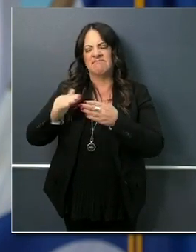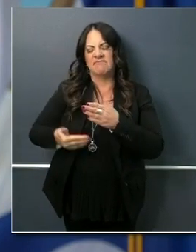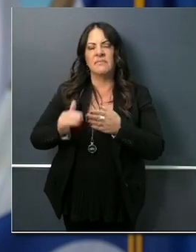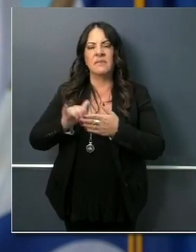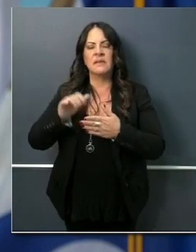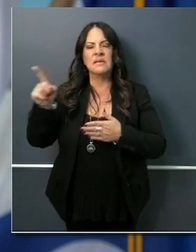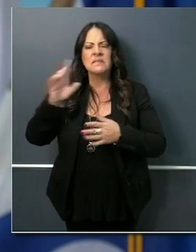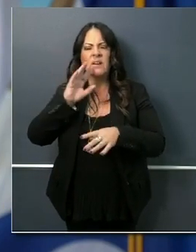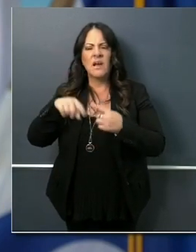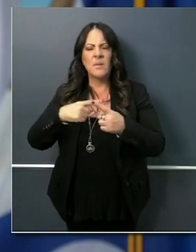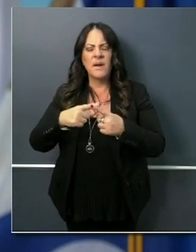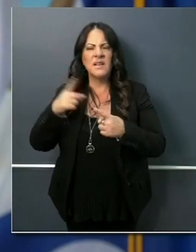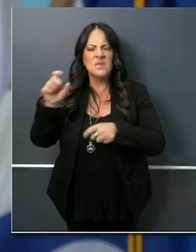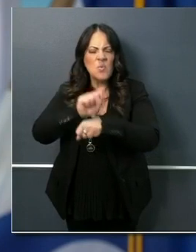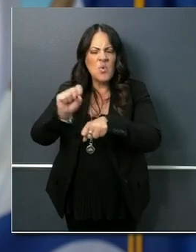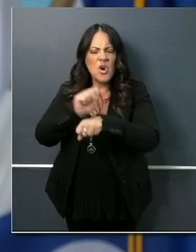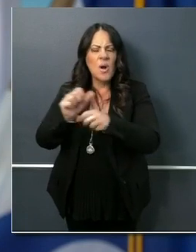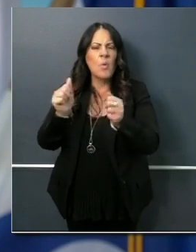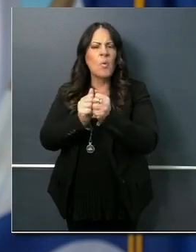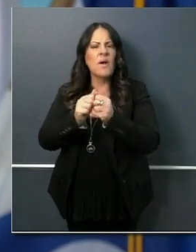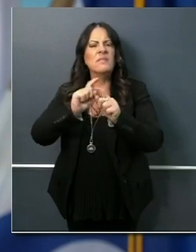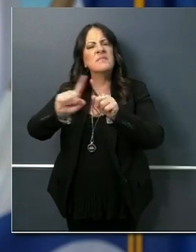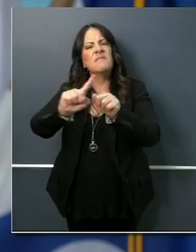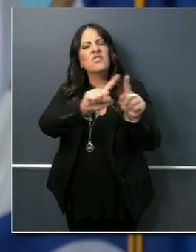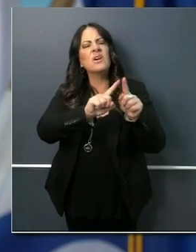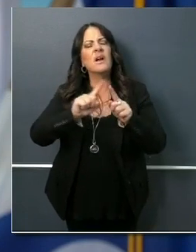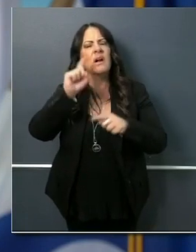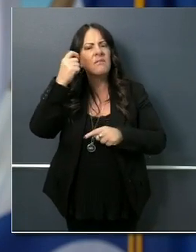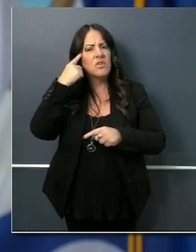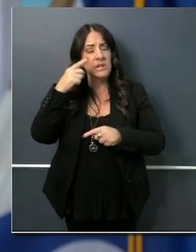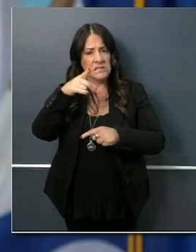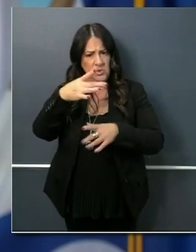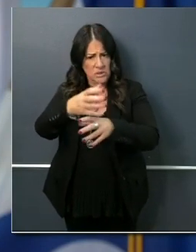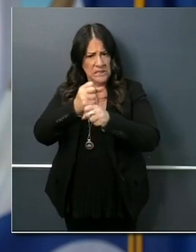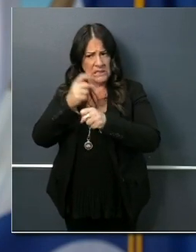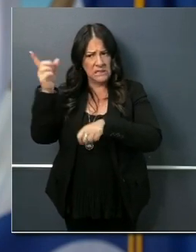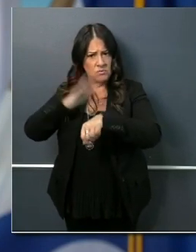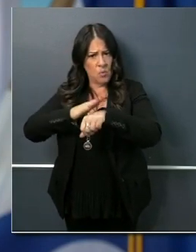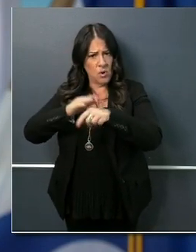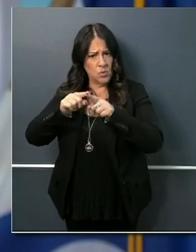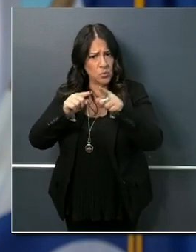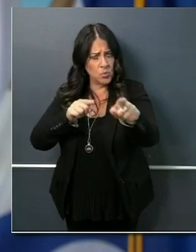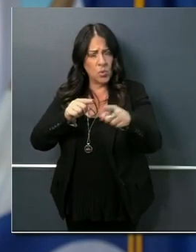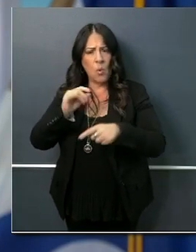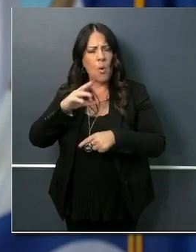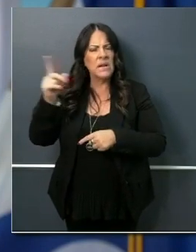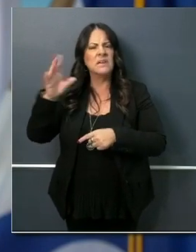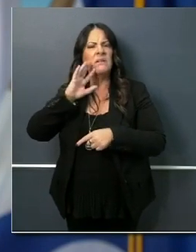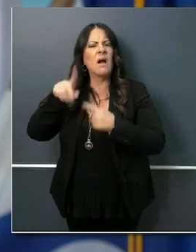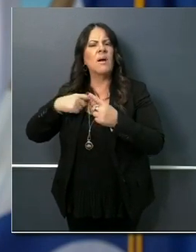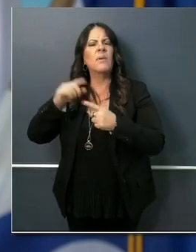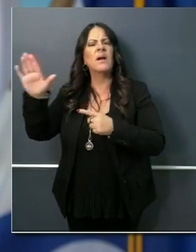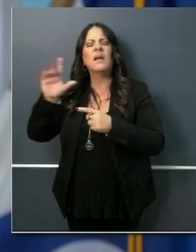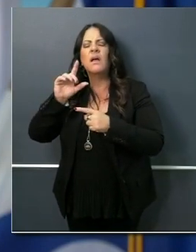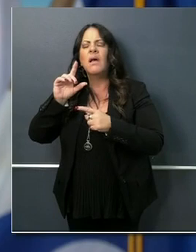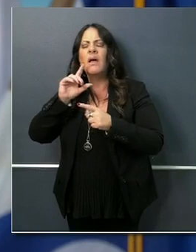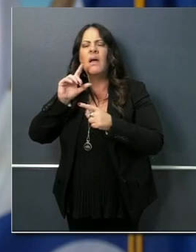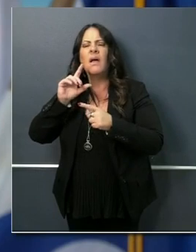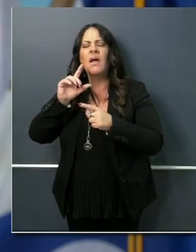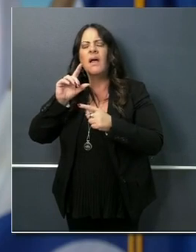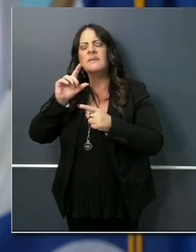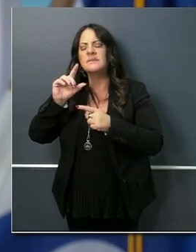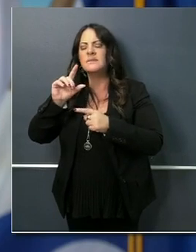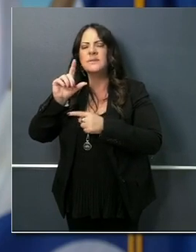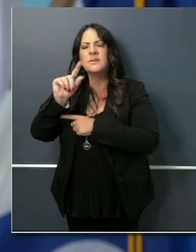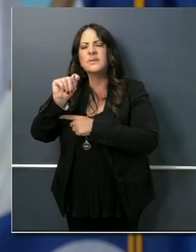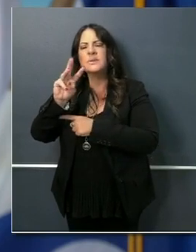his. He said he's working closely with the governors. Did you get any warning from President Trump, or has he talked to you about this tweet? And what's your specific